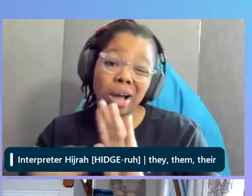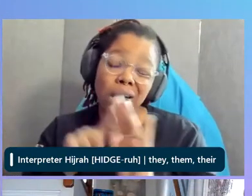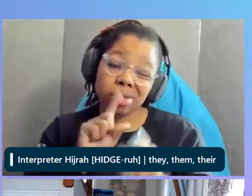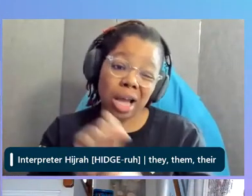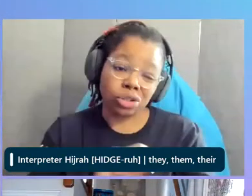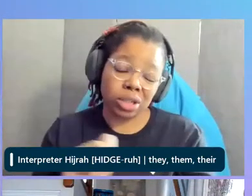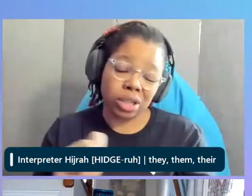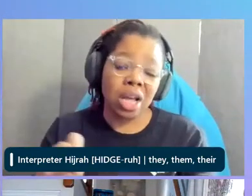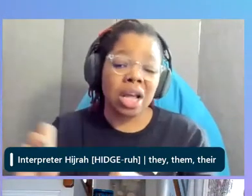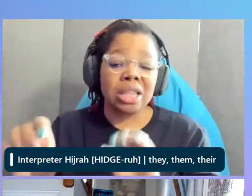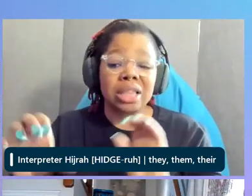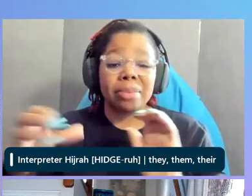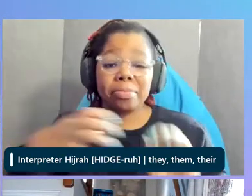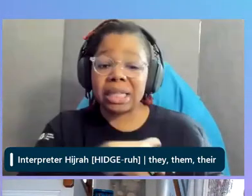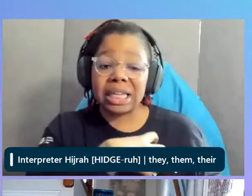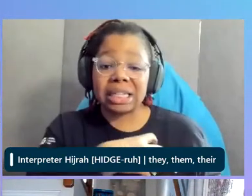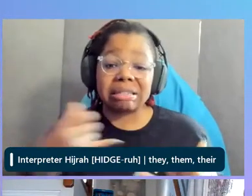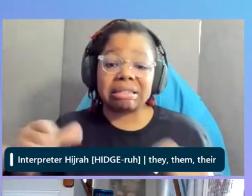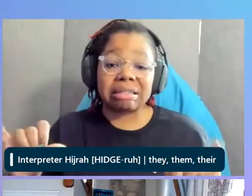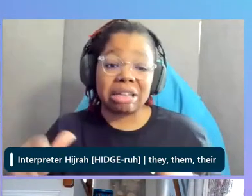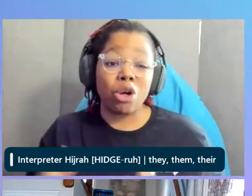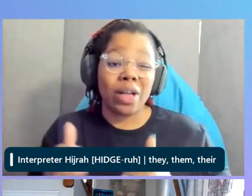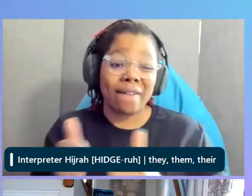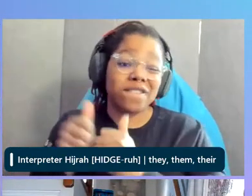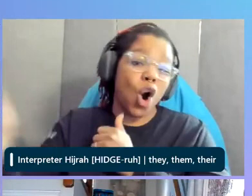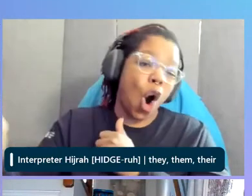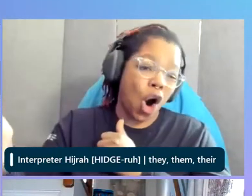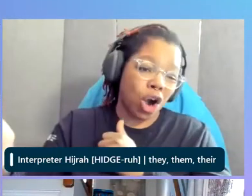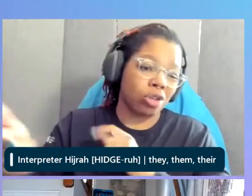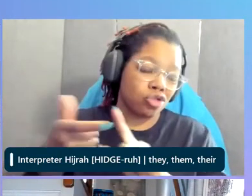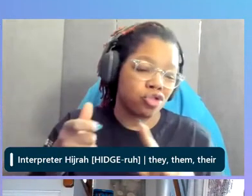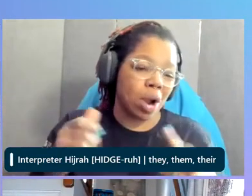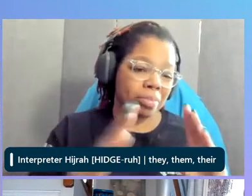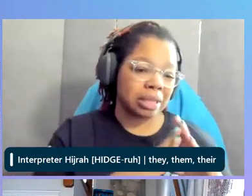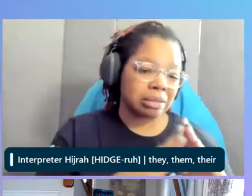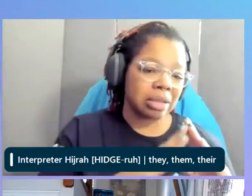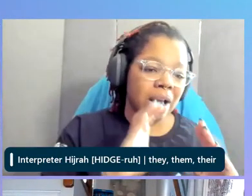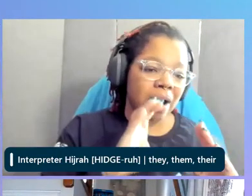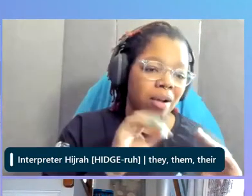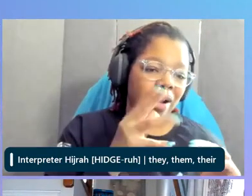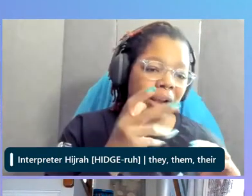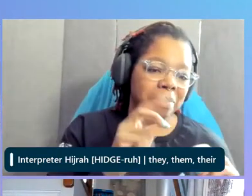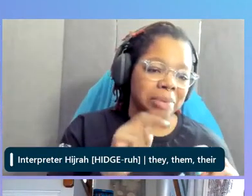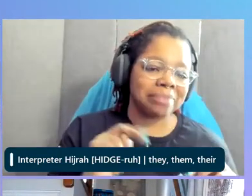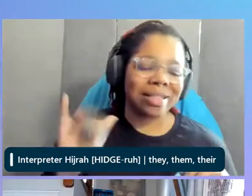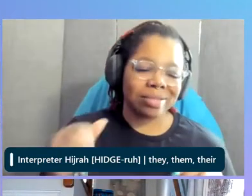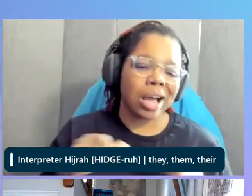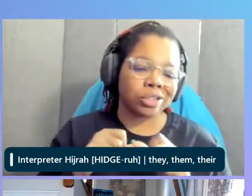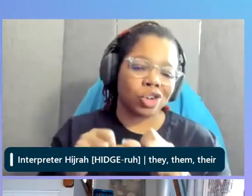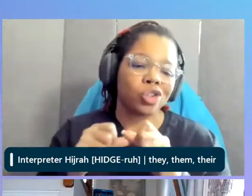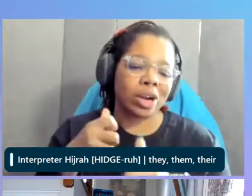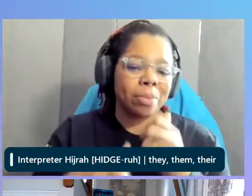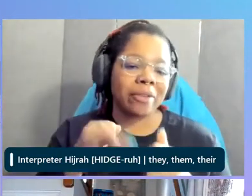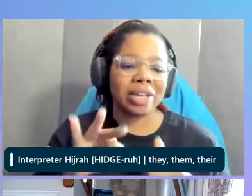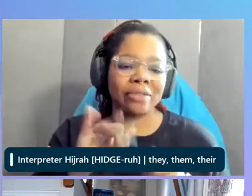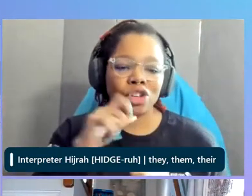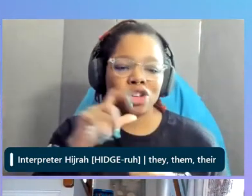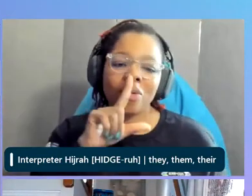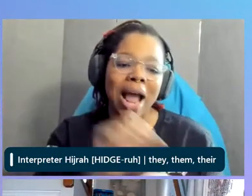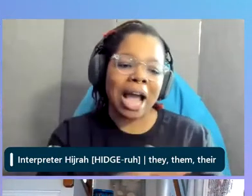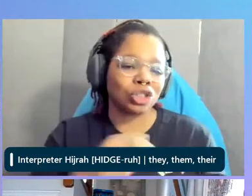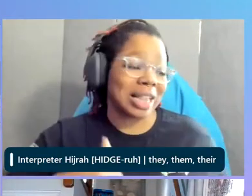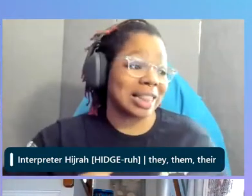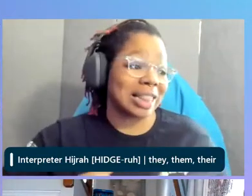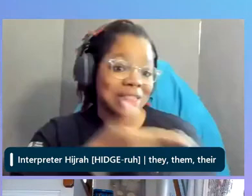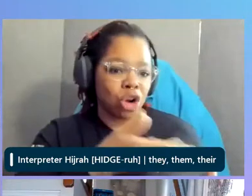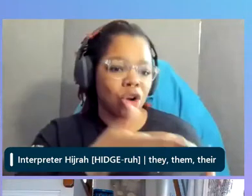is that the police officers still live fairly far from where they police, which is a chronic problem. If you're not actually living in the neighborhood you're policing, there are a lot of